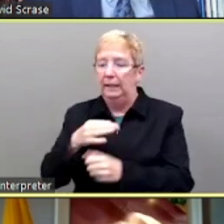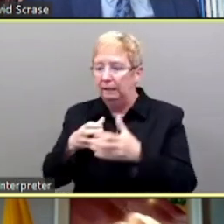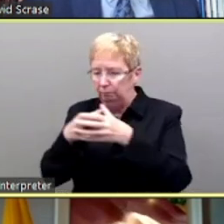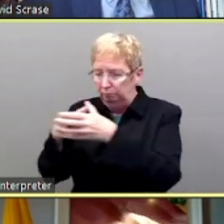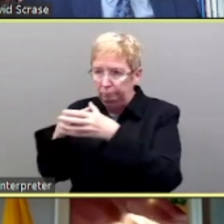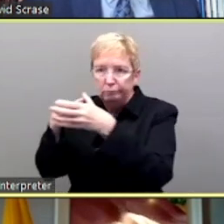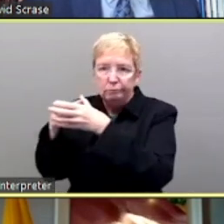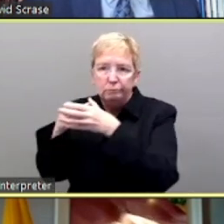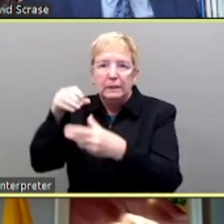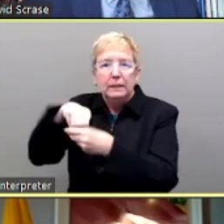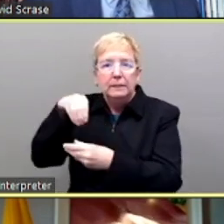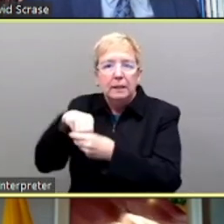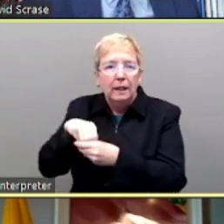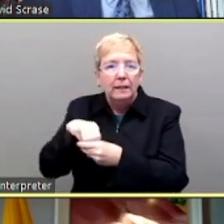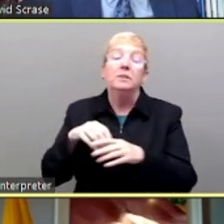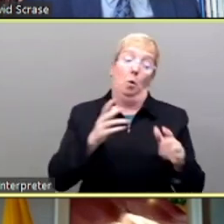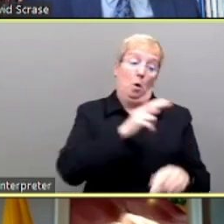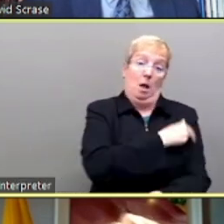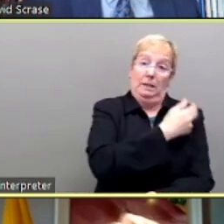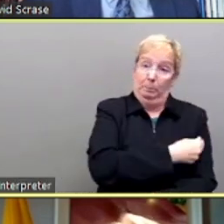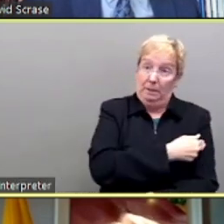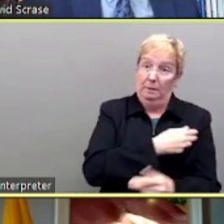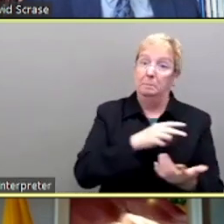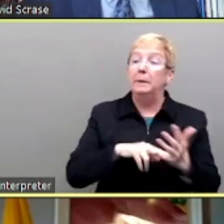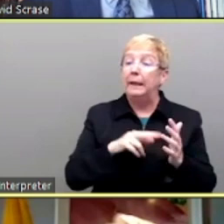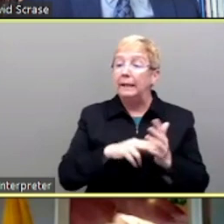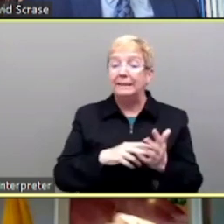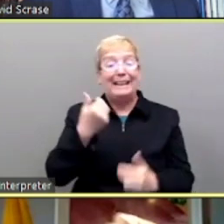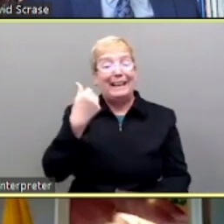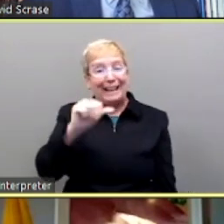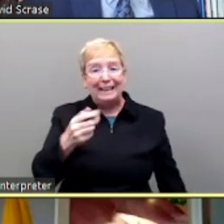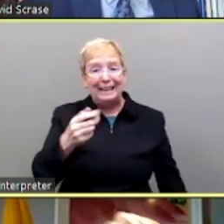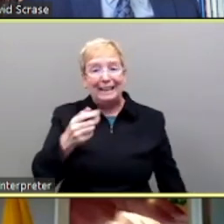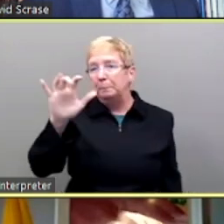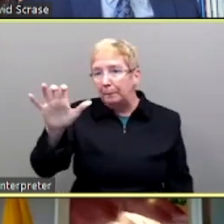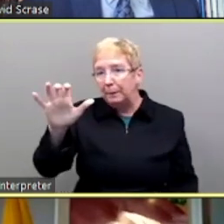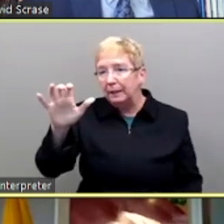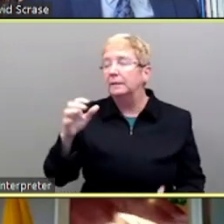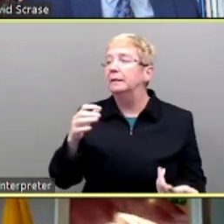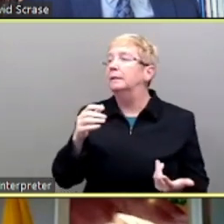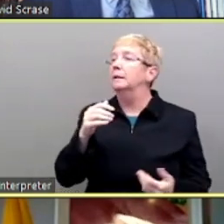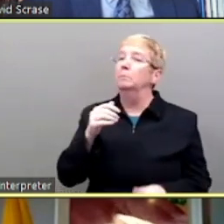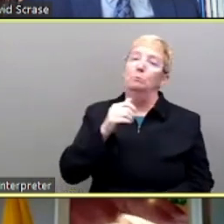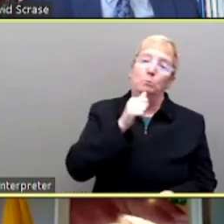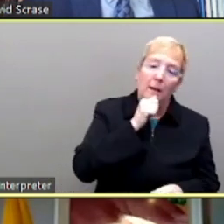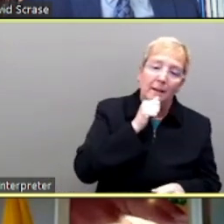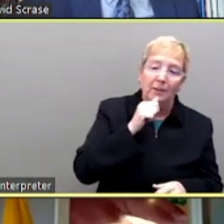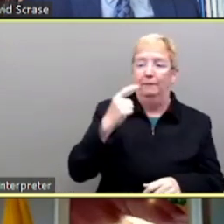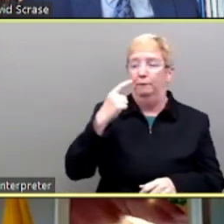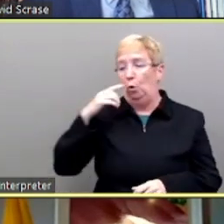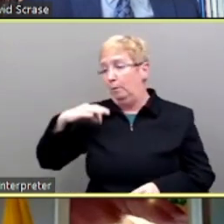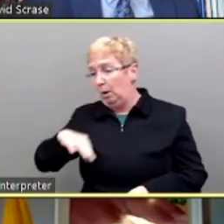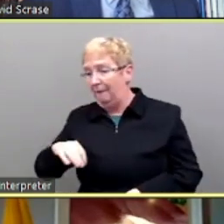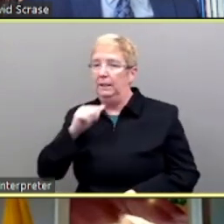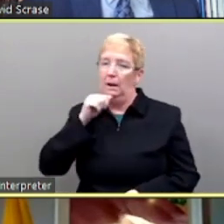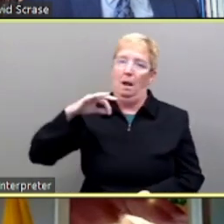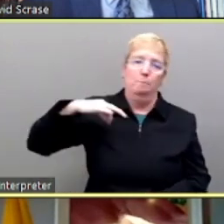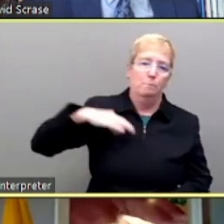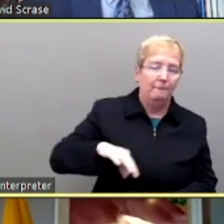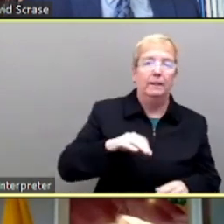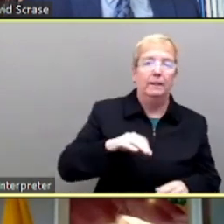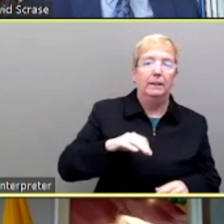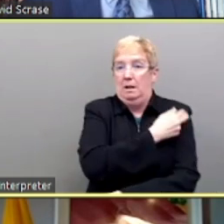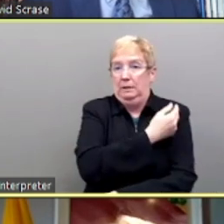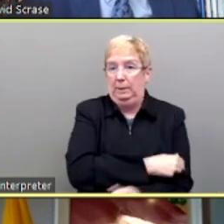that means all personnel working in any public, for-profit, or nonprofit hospital. Congregate care settings,